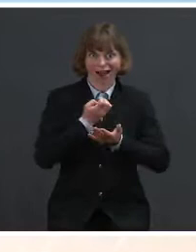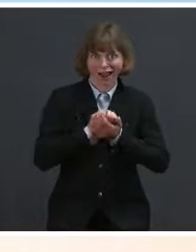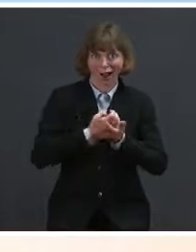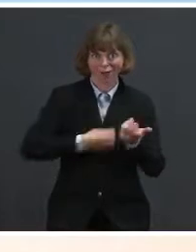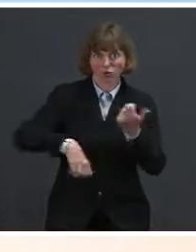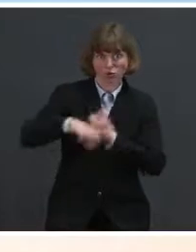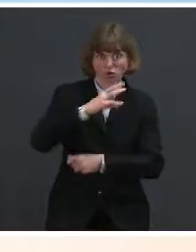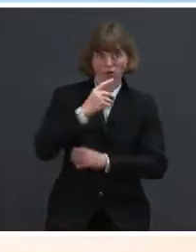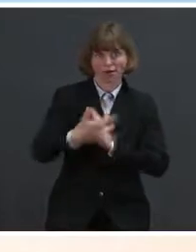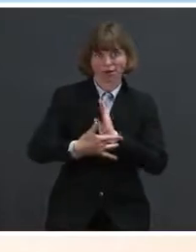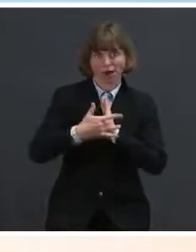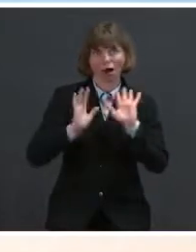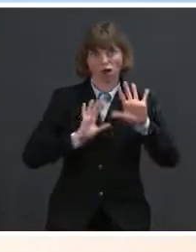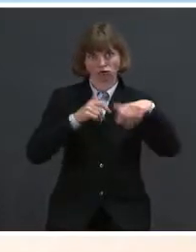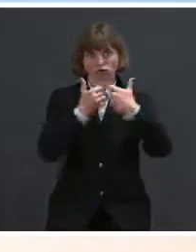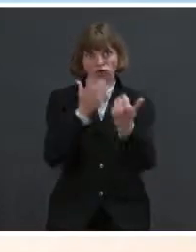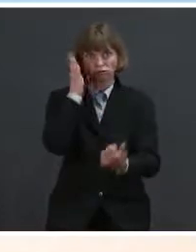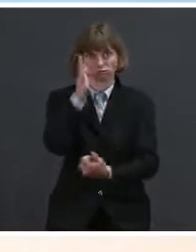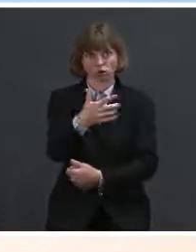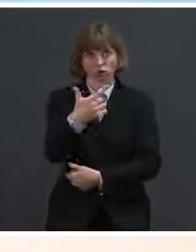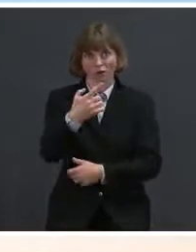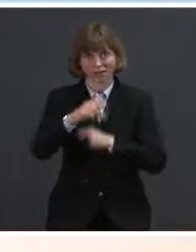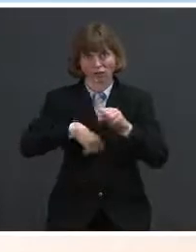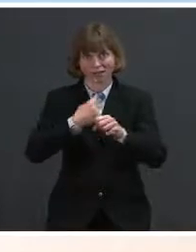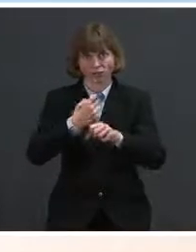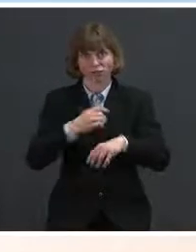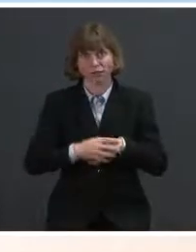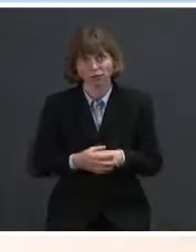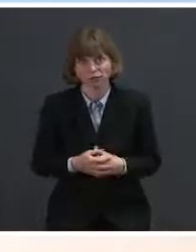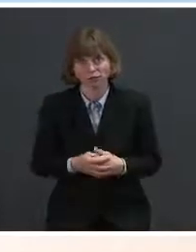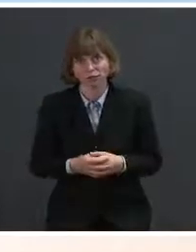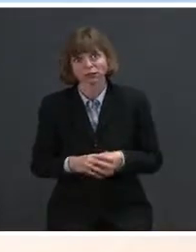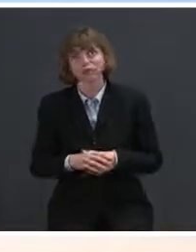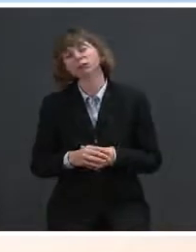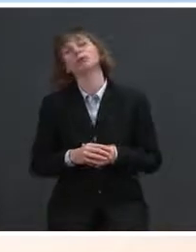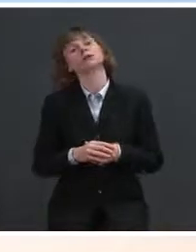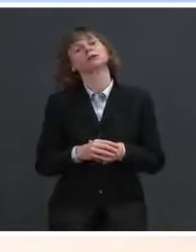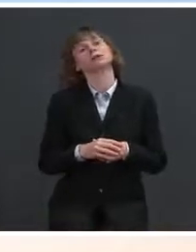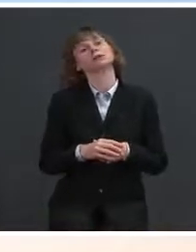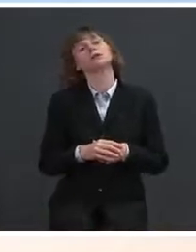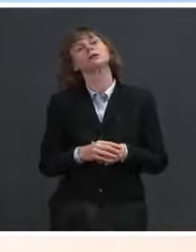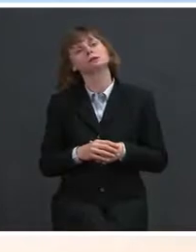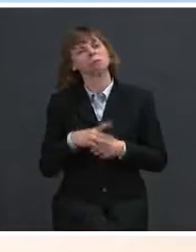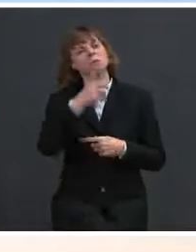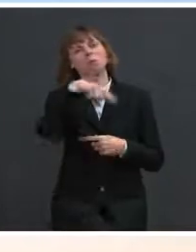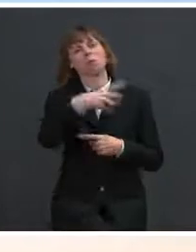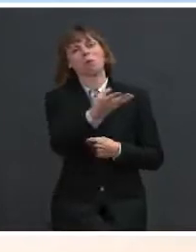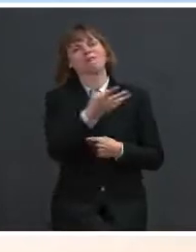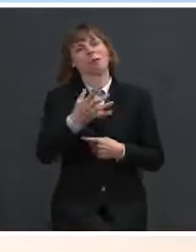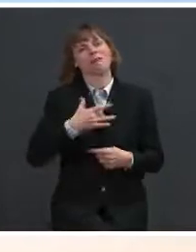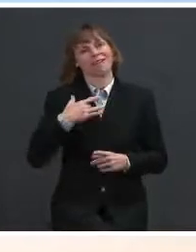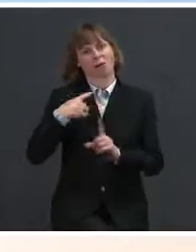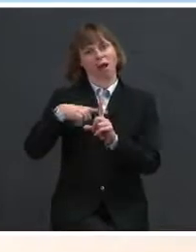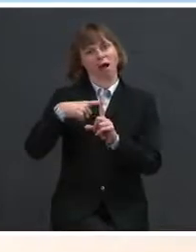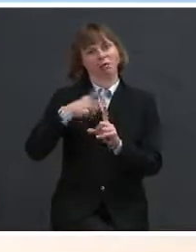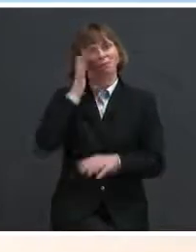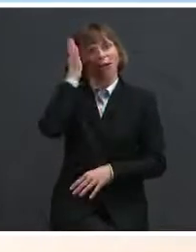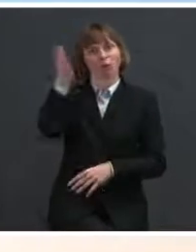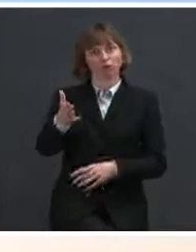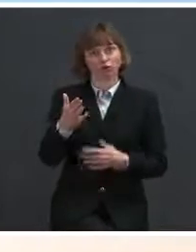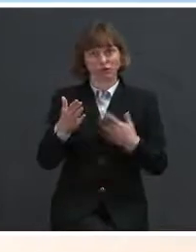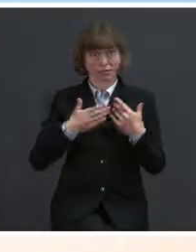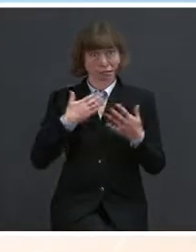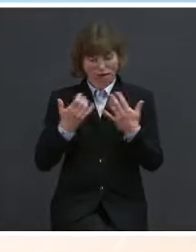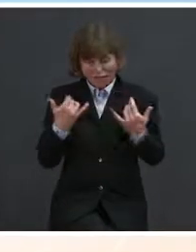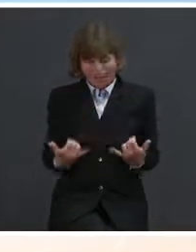21st century. And I have to say that over the course of the meeting, a sense of optimism for the future, despite the hard times we're in, was on